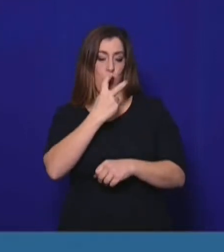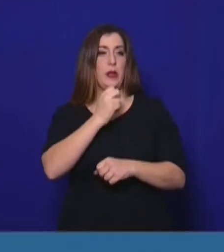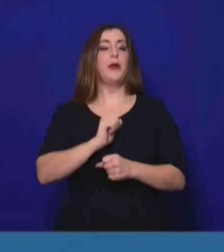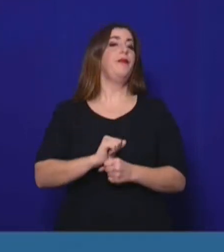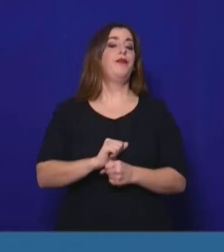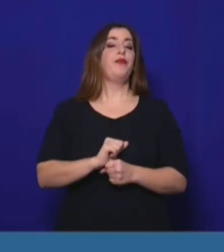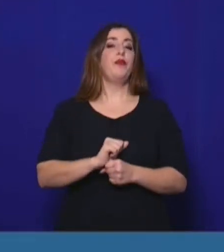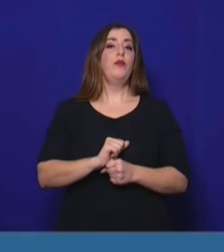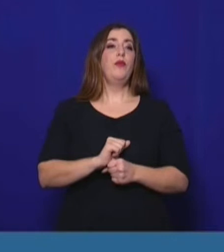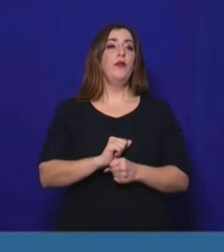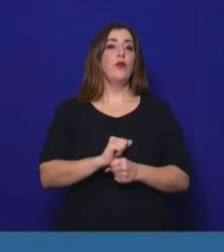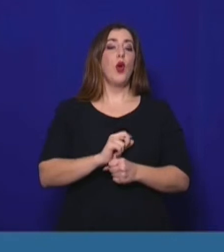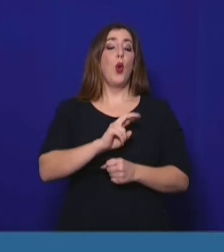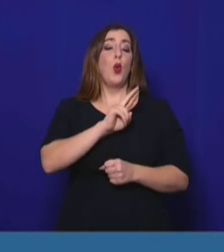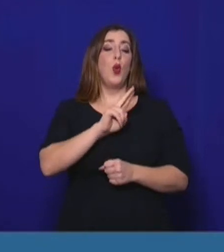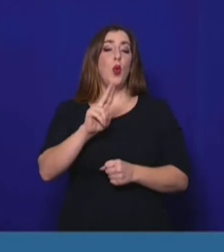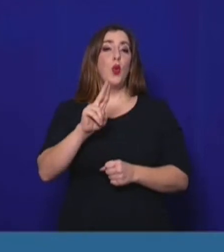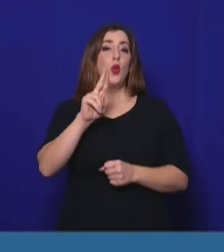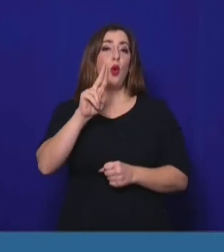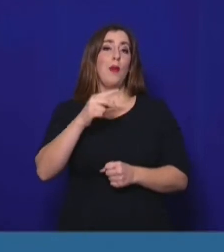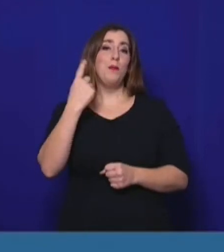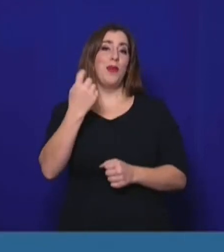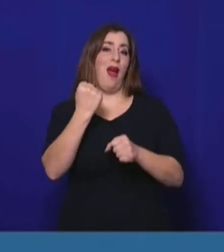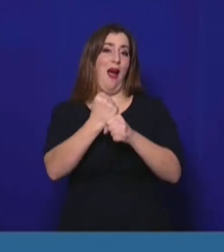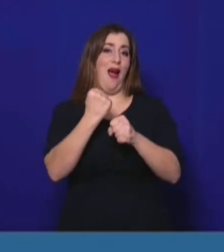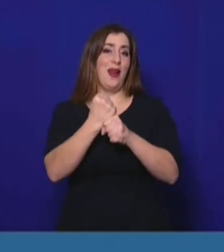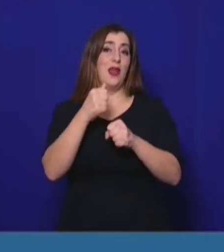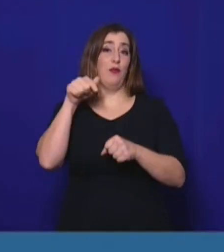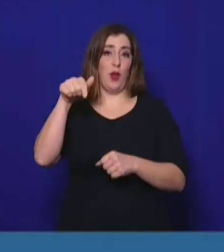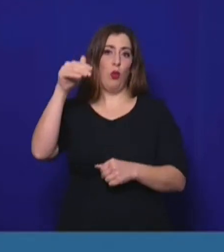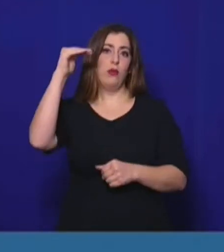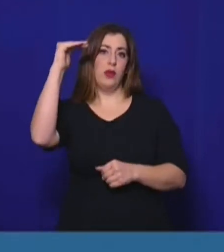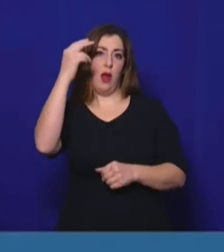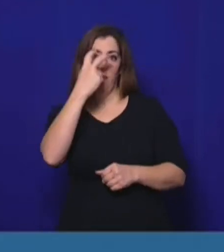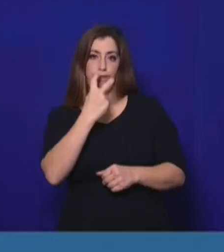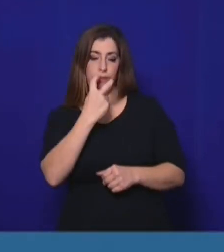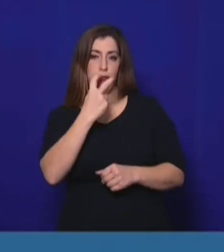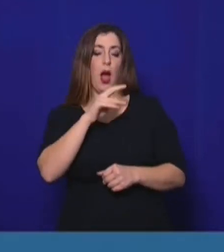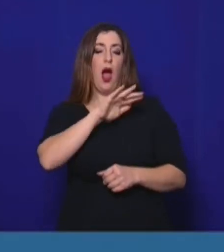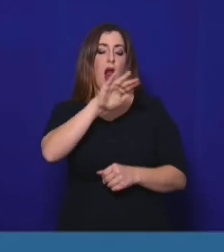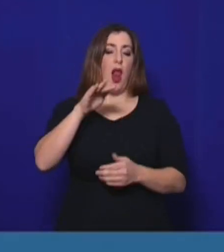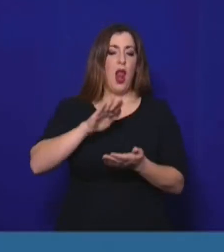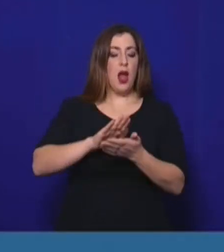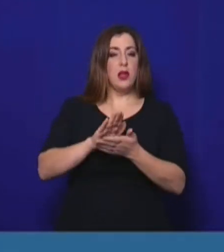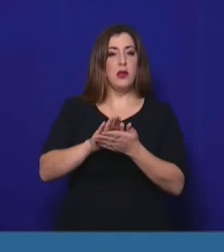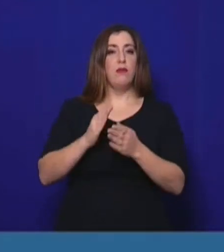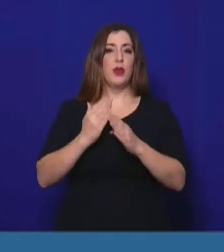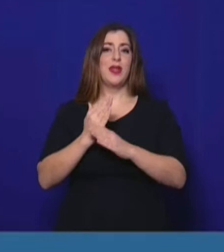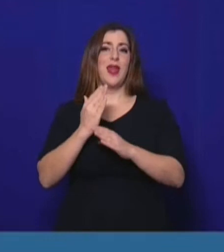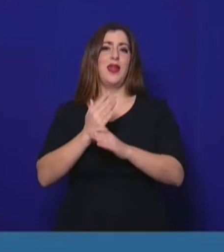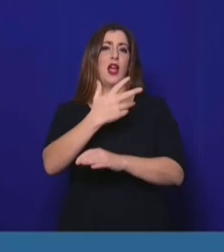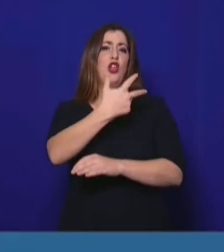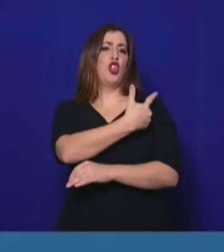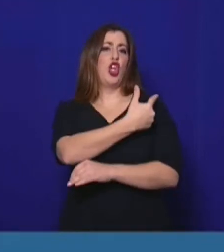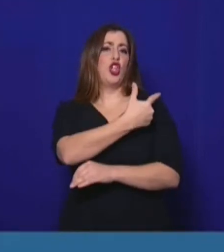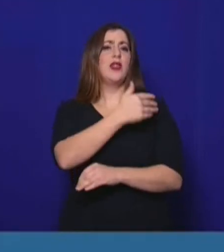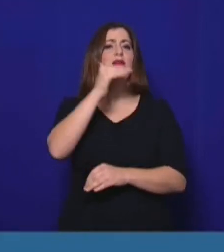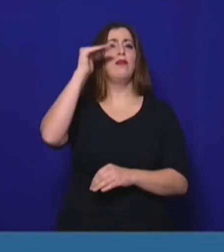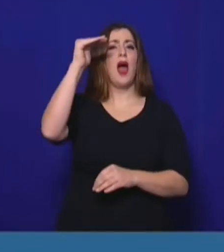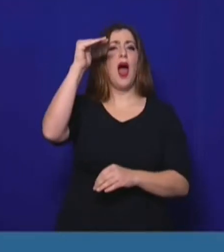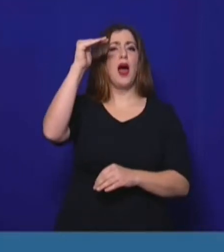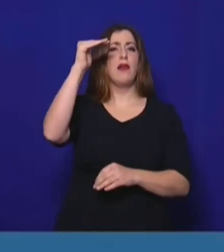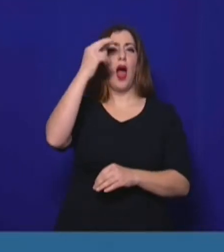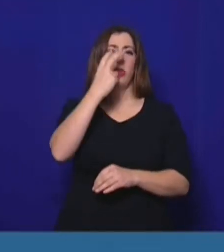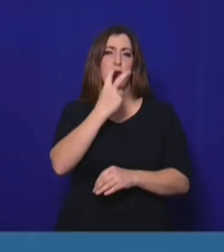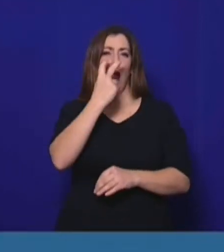li hemmhekk konna rajna li diġà konna qegħdin inlaqmu fir-residenza ta' St. Vincent de Paul u anke propju minn din il-ġimgħa bdejna wkoll minn